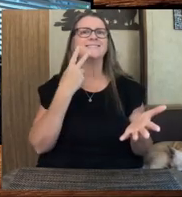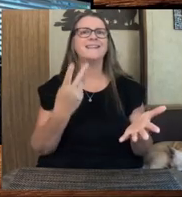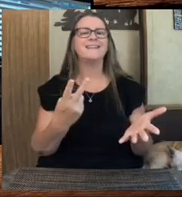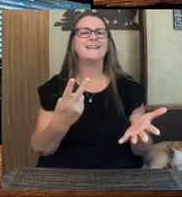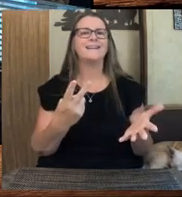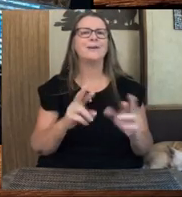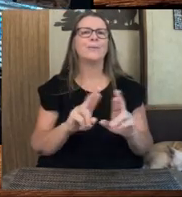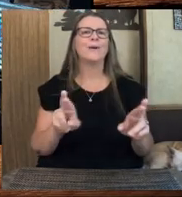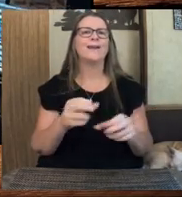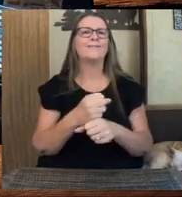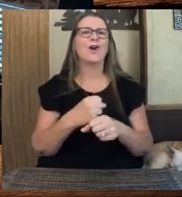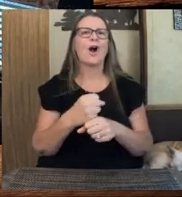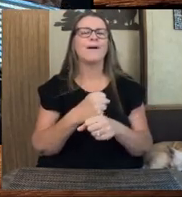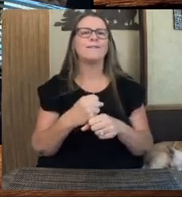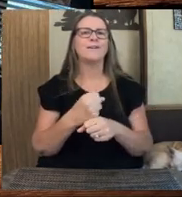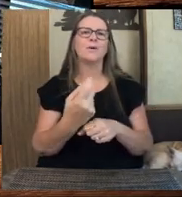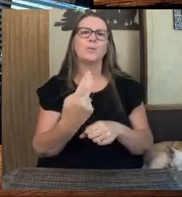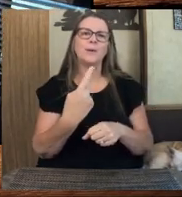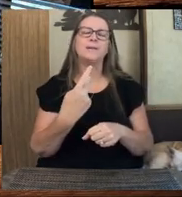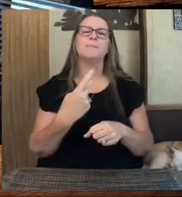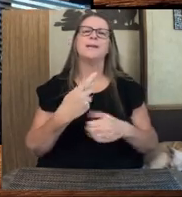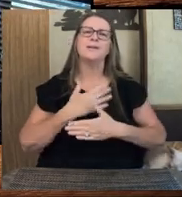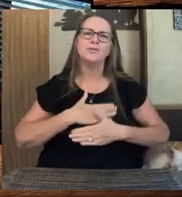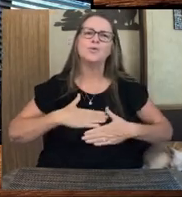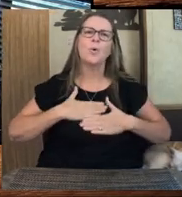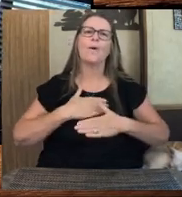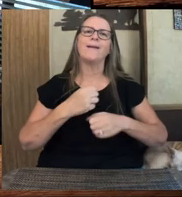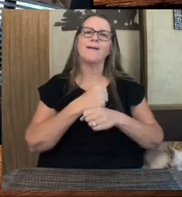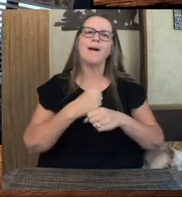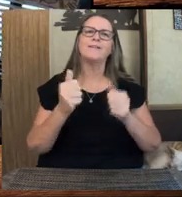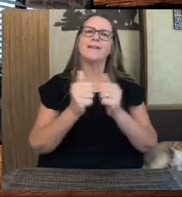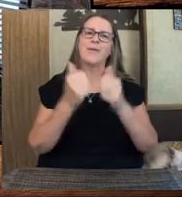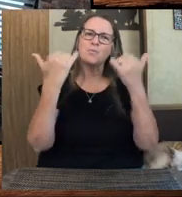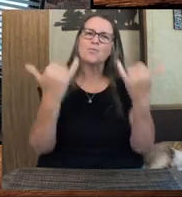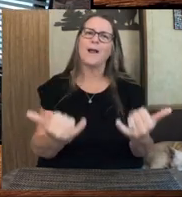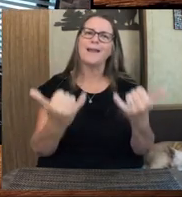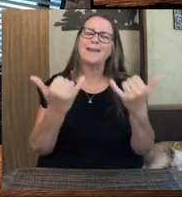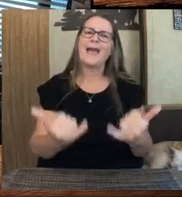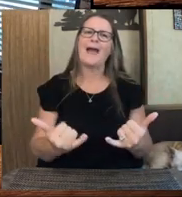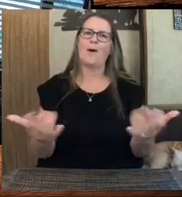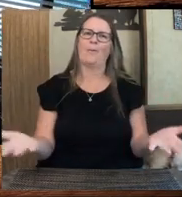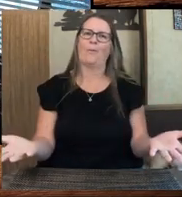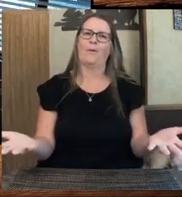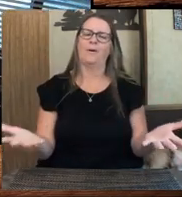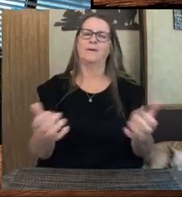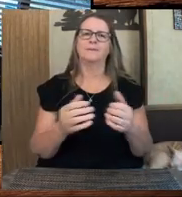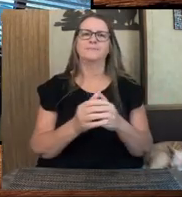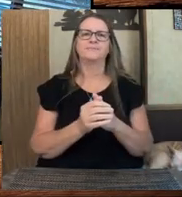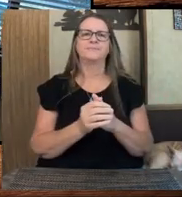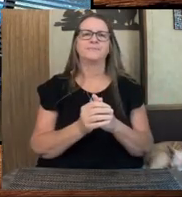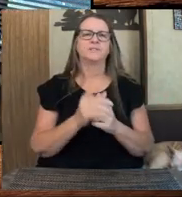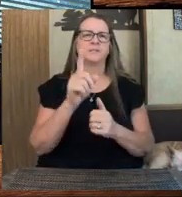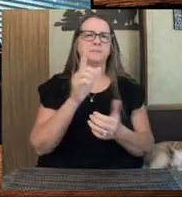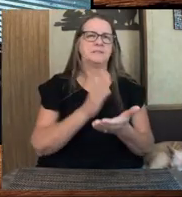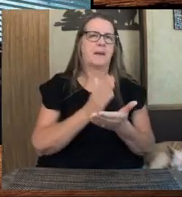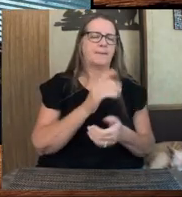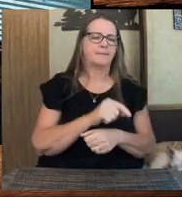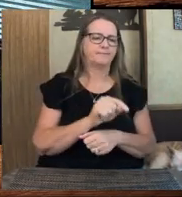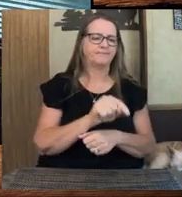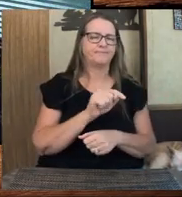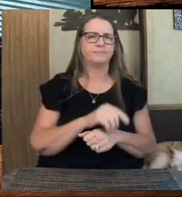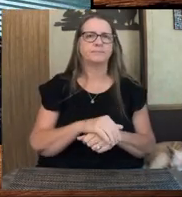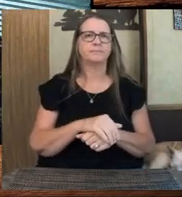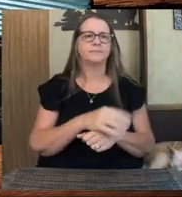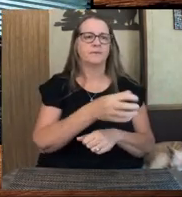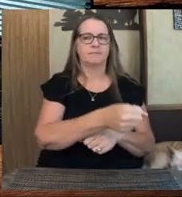minute, see, we'd be ready for coffee. We'd be enjoying a cup of coffee together right now. So let me